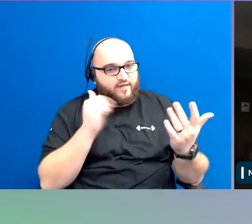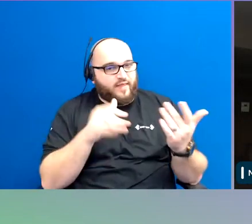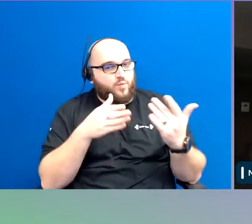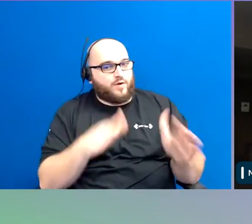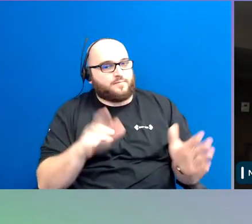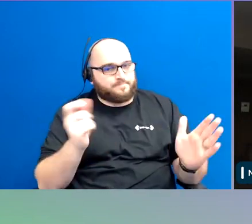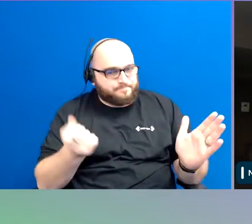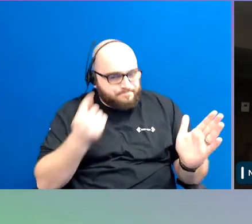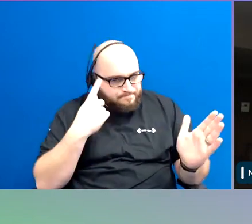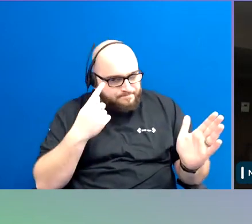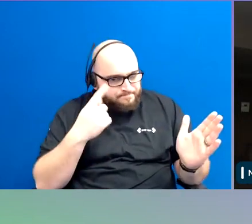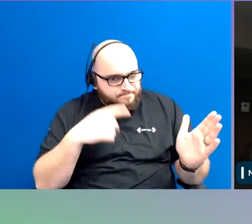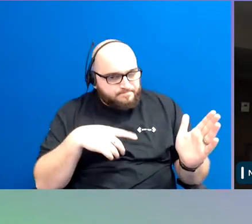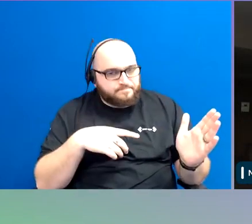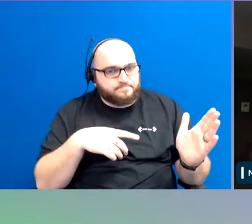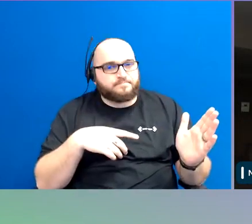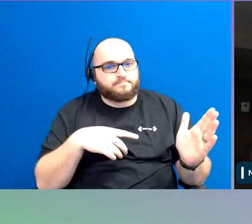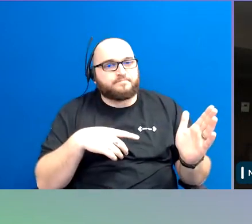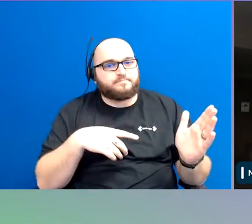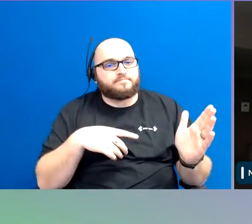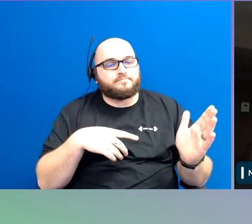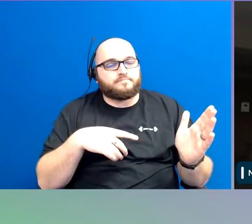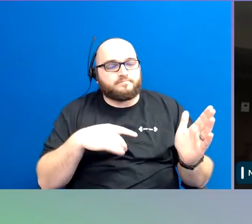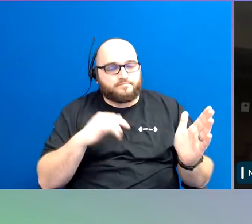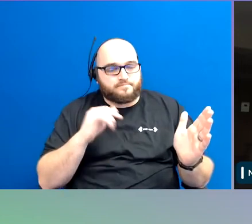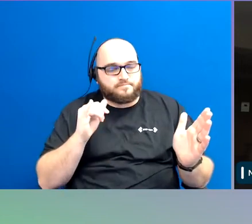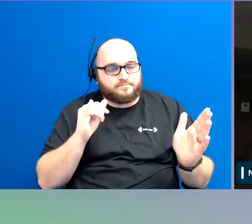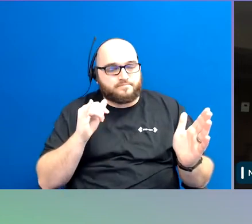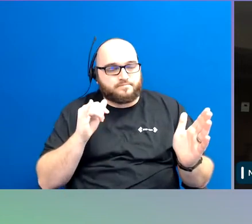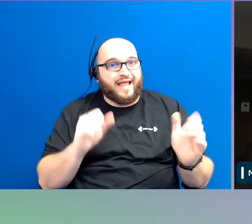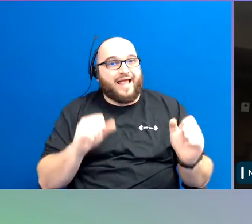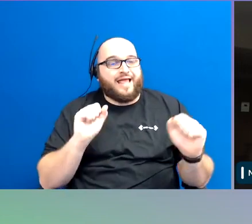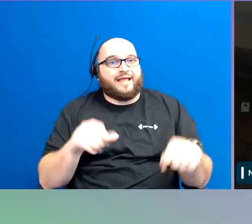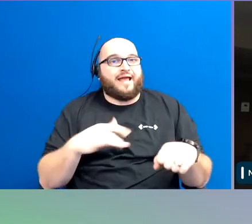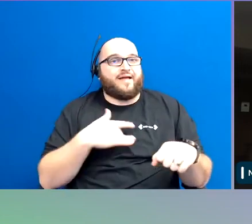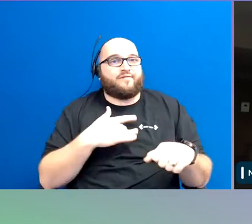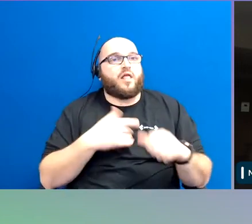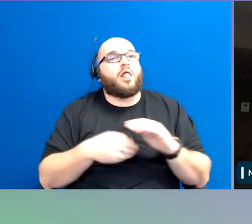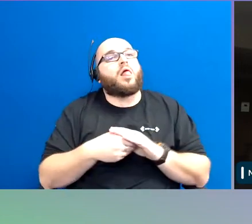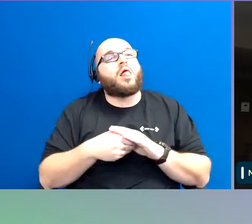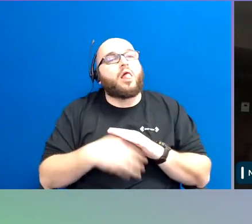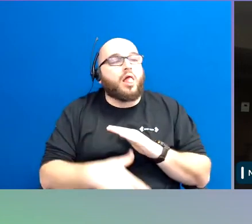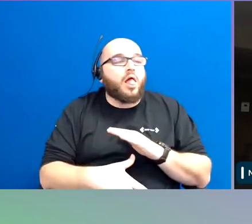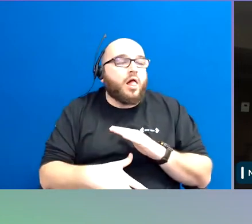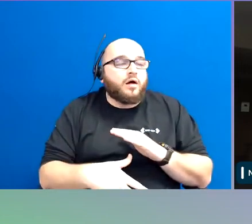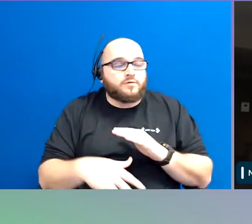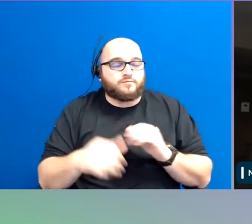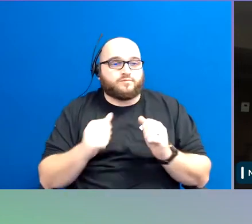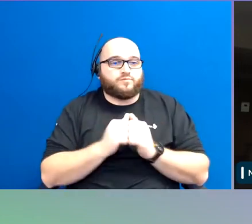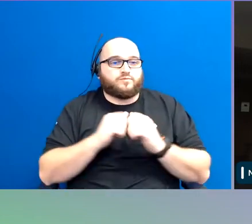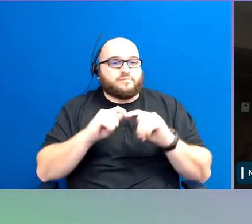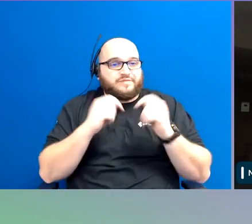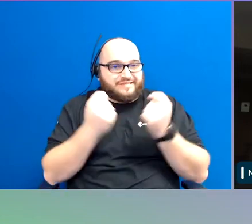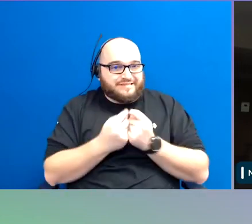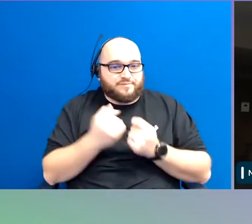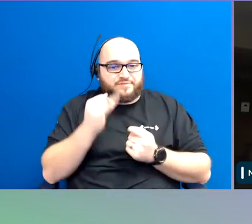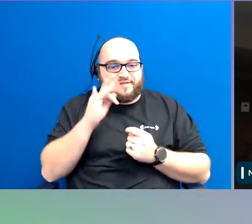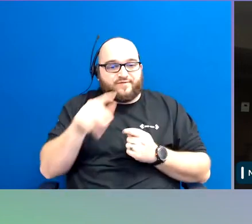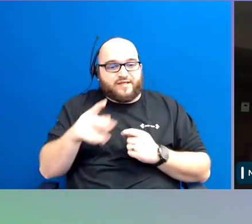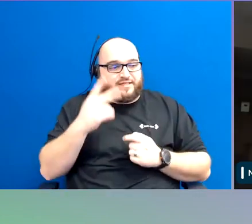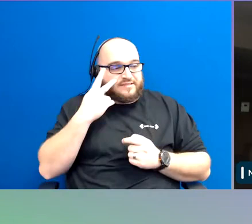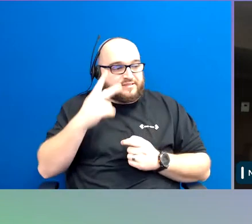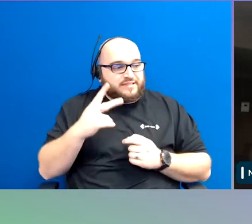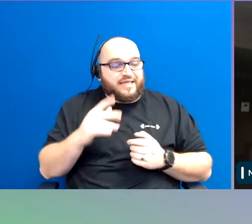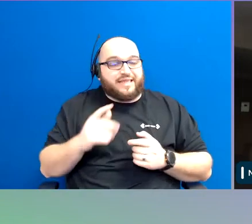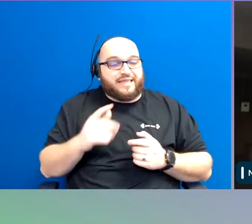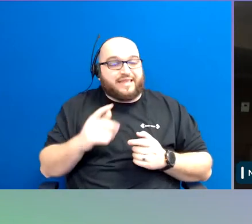That's definitely it can be discouraging for teams if they're seeing the same